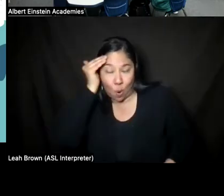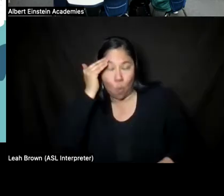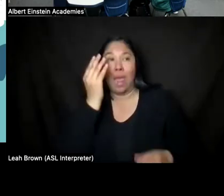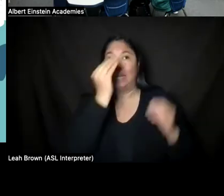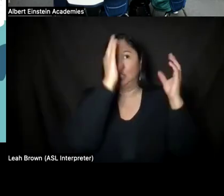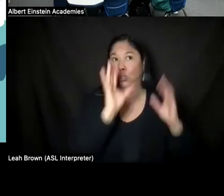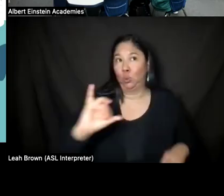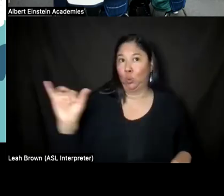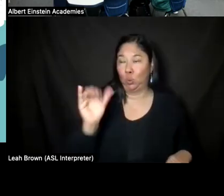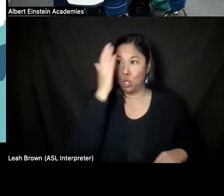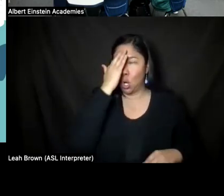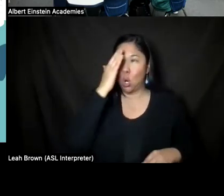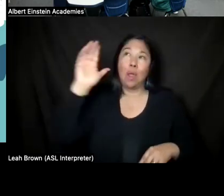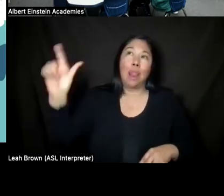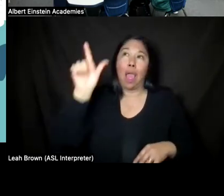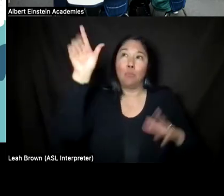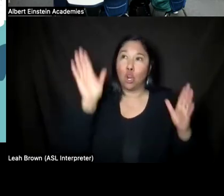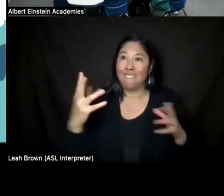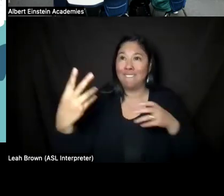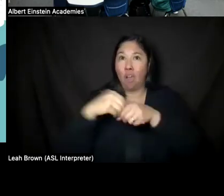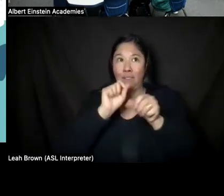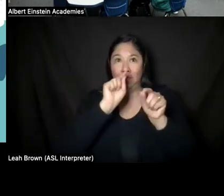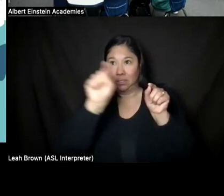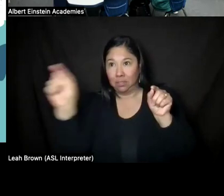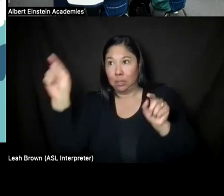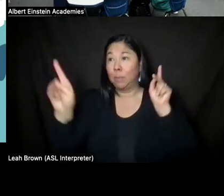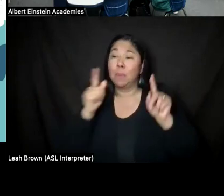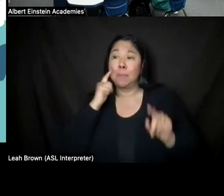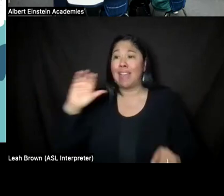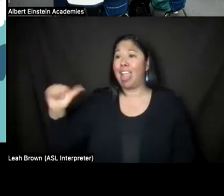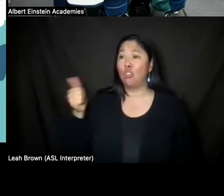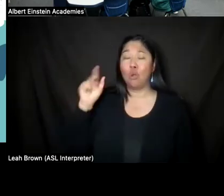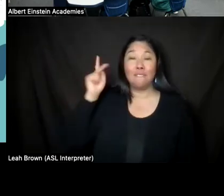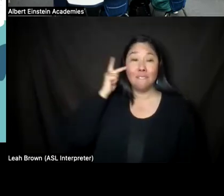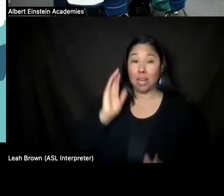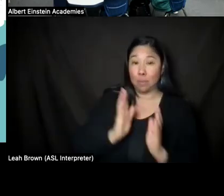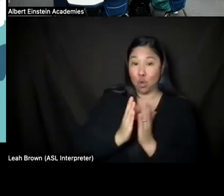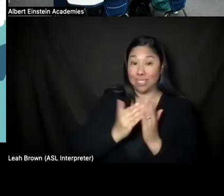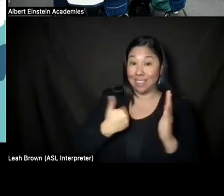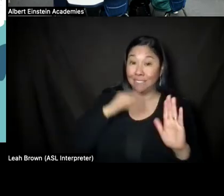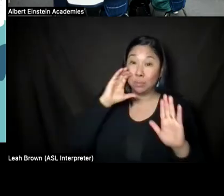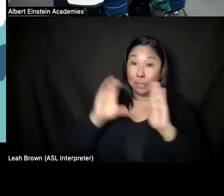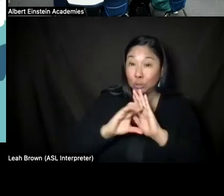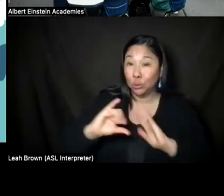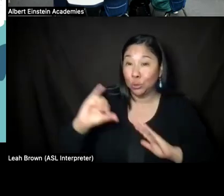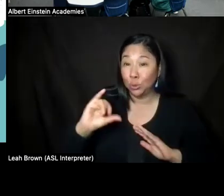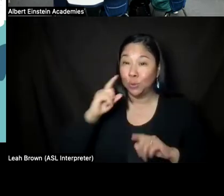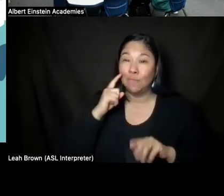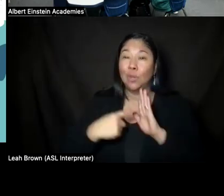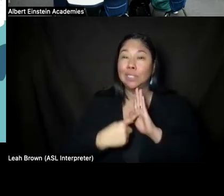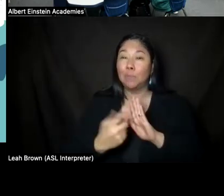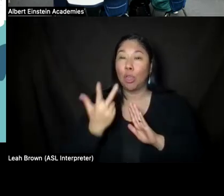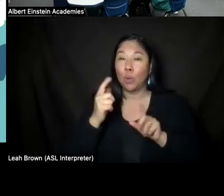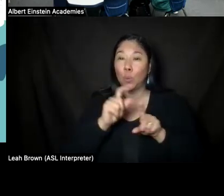and making sure the library is involved. So because there are other Sonic books that are picture and with like 3 little words. They're called,